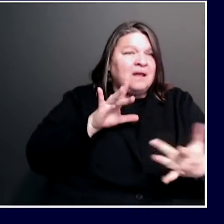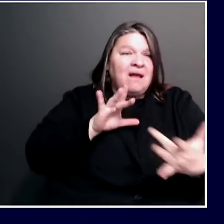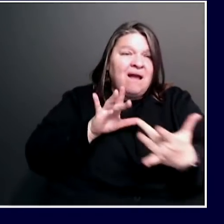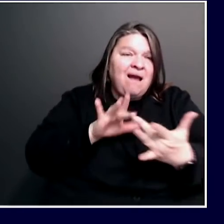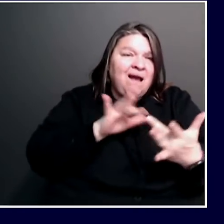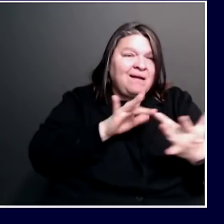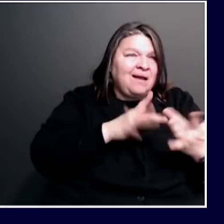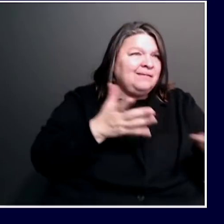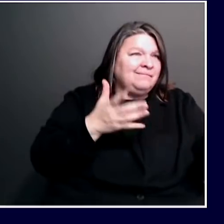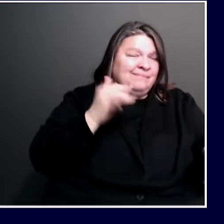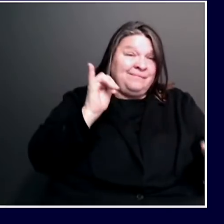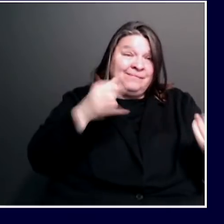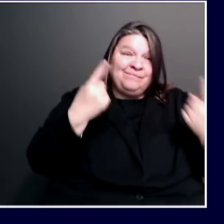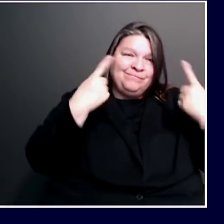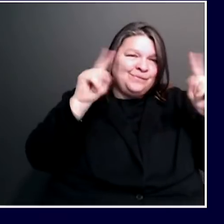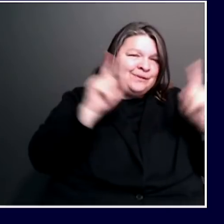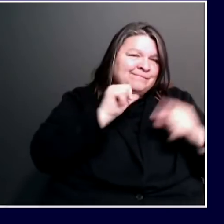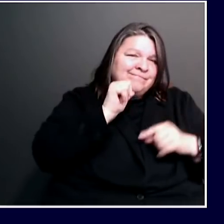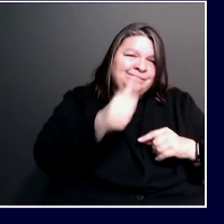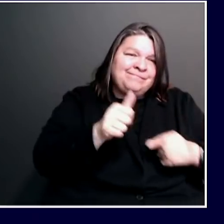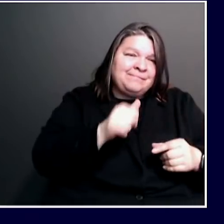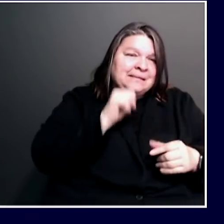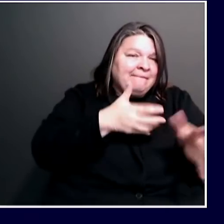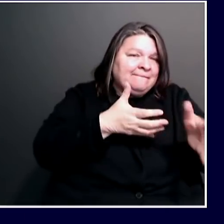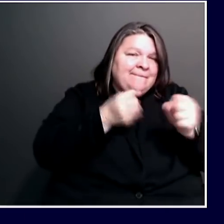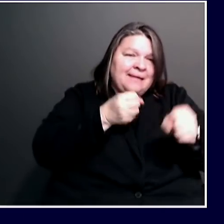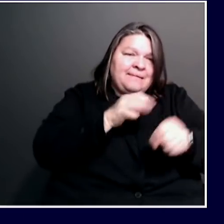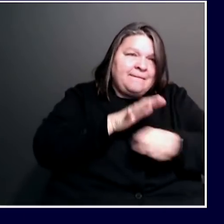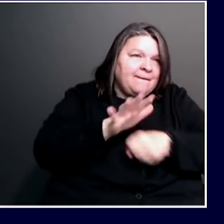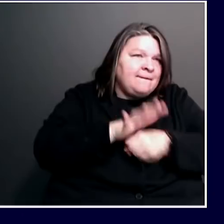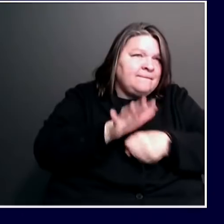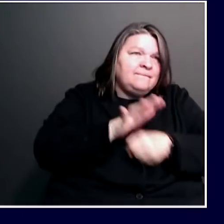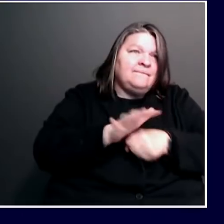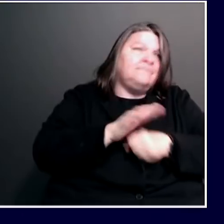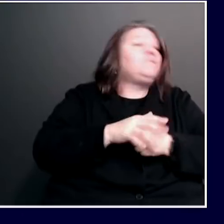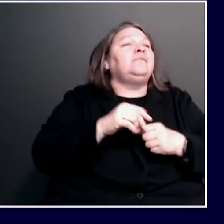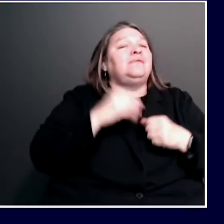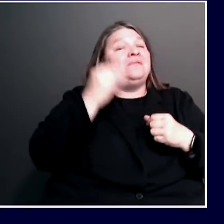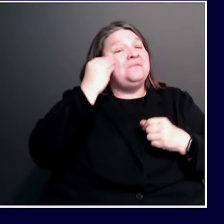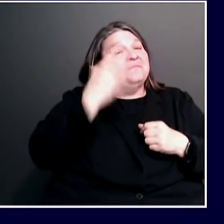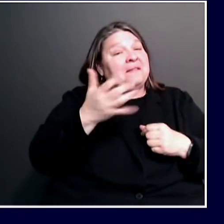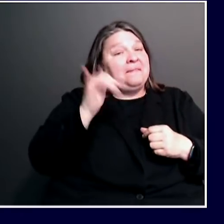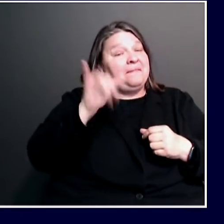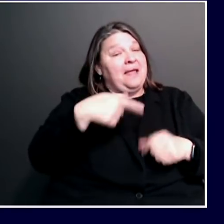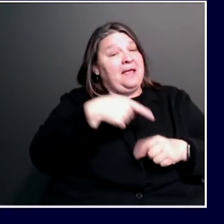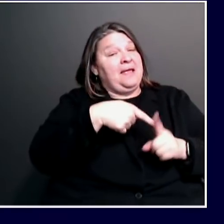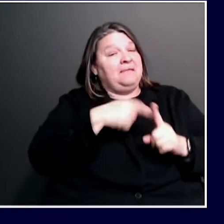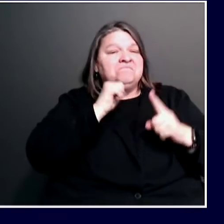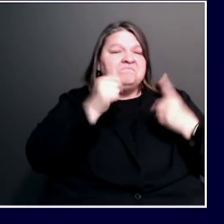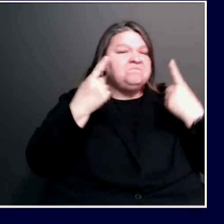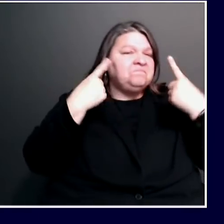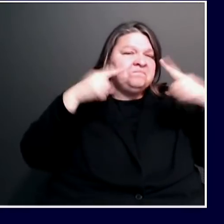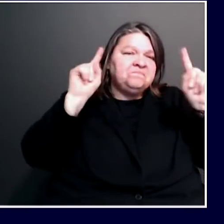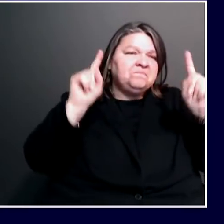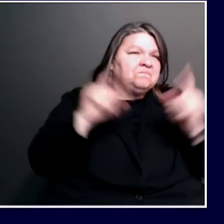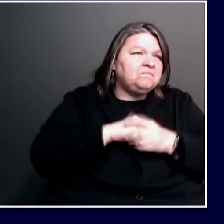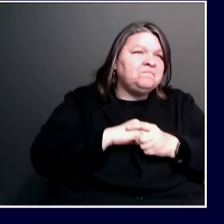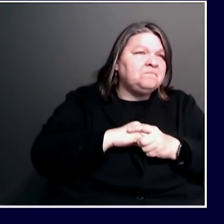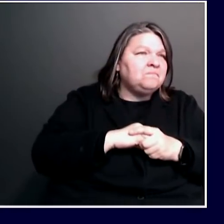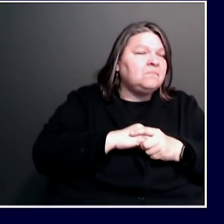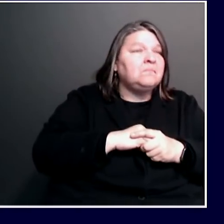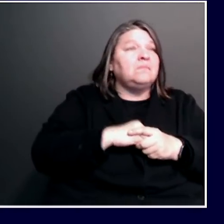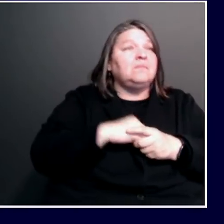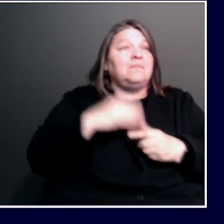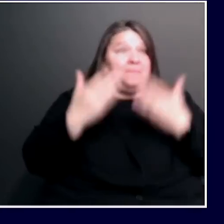enough, and thus renders contact tracing less effective. Now, we might still win the race against Omicron, but doing